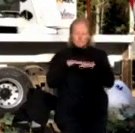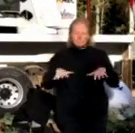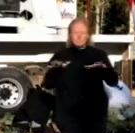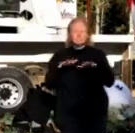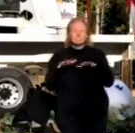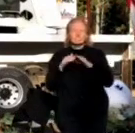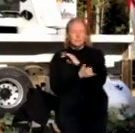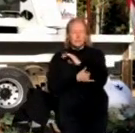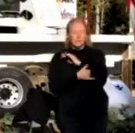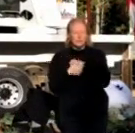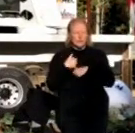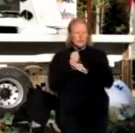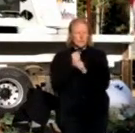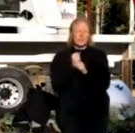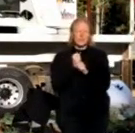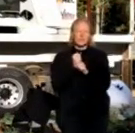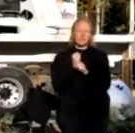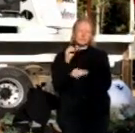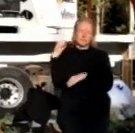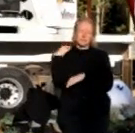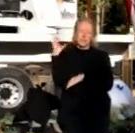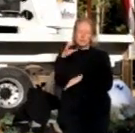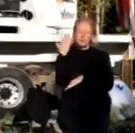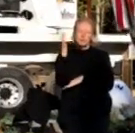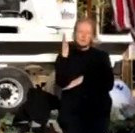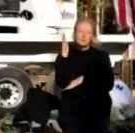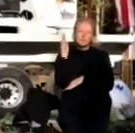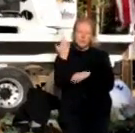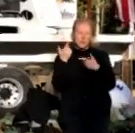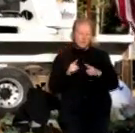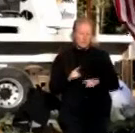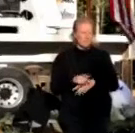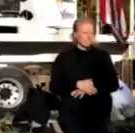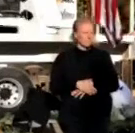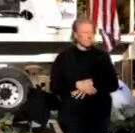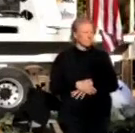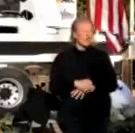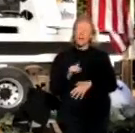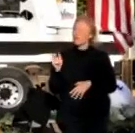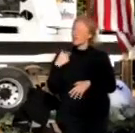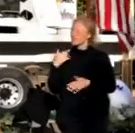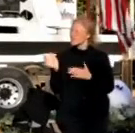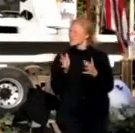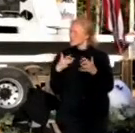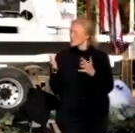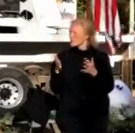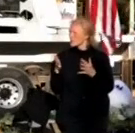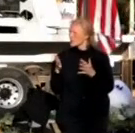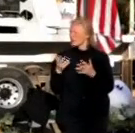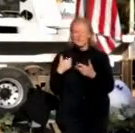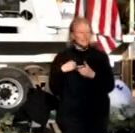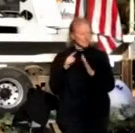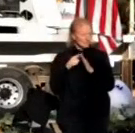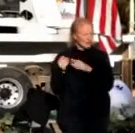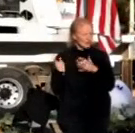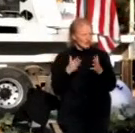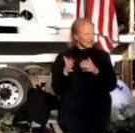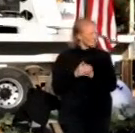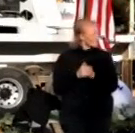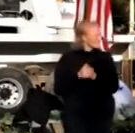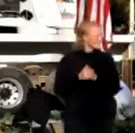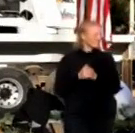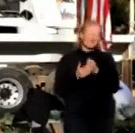U.S. Capitol Christmas Tree Initiative come to life. A project of this magnitude, hey, there's that wind that we planned and shifted for today for coming in, so we'll get this thing